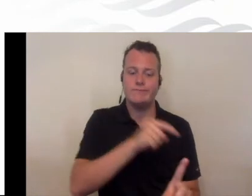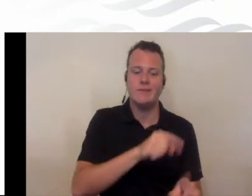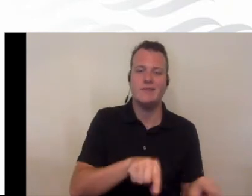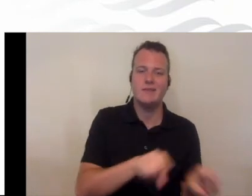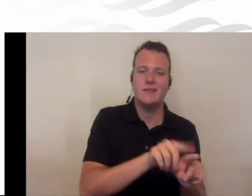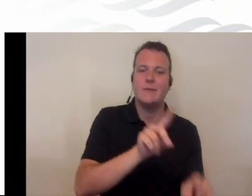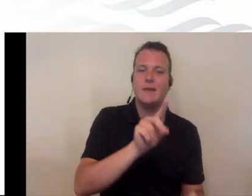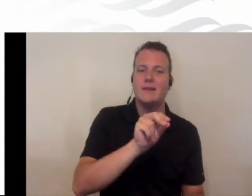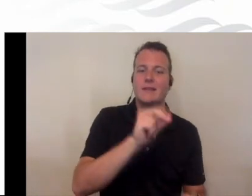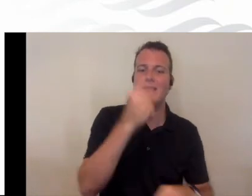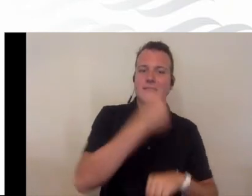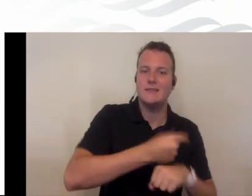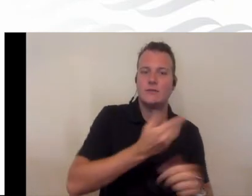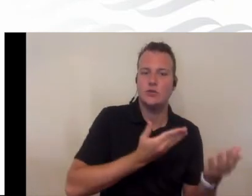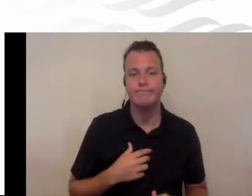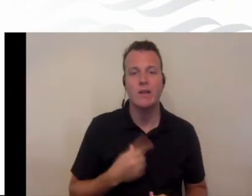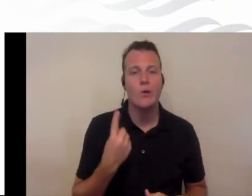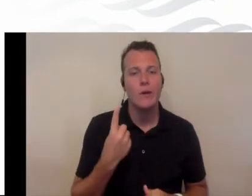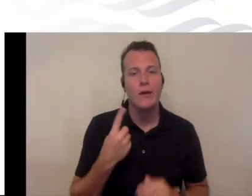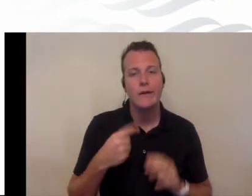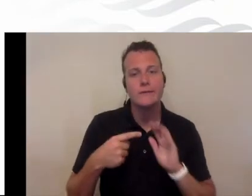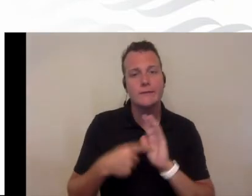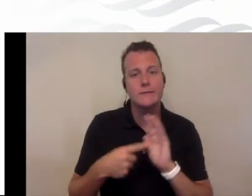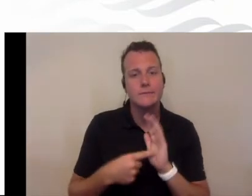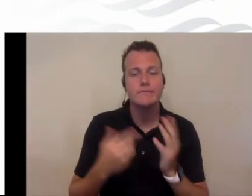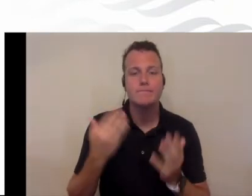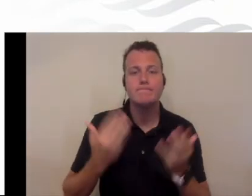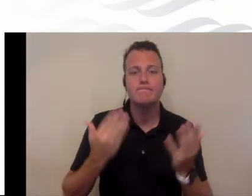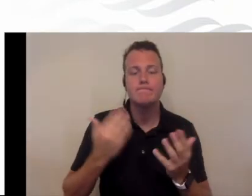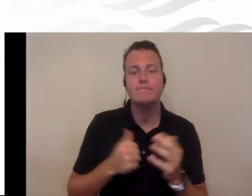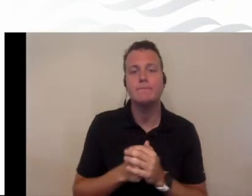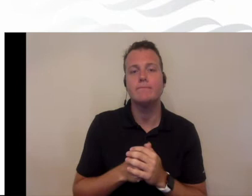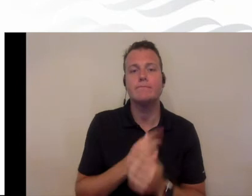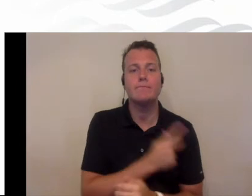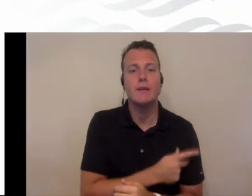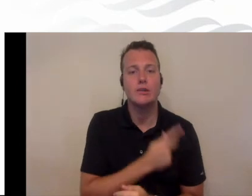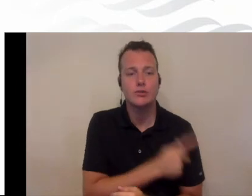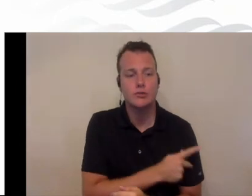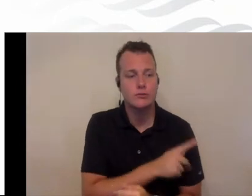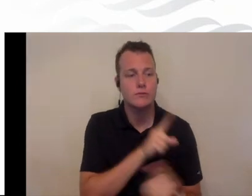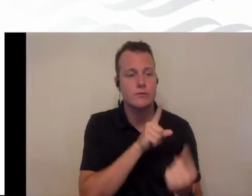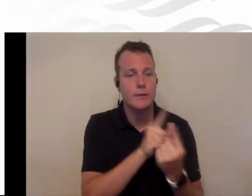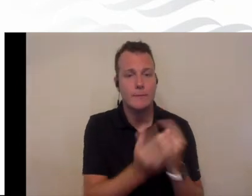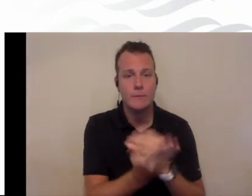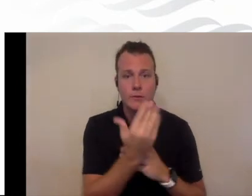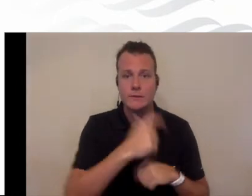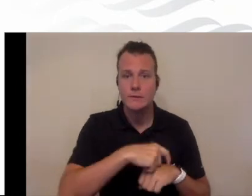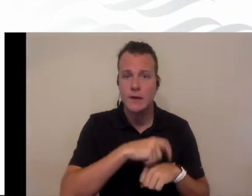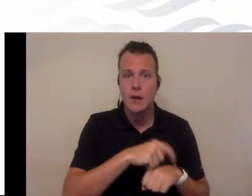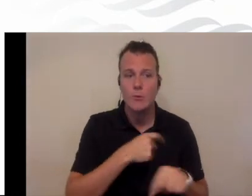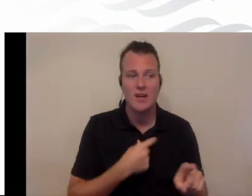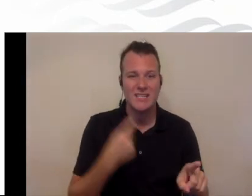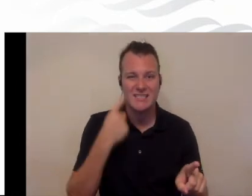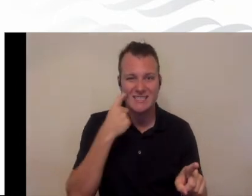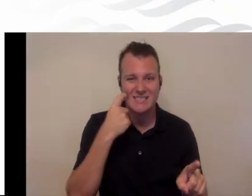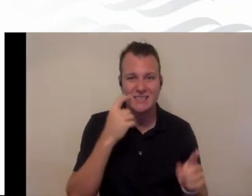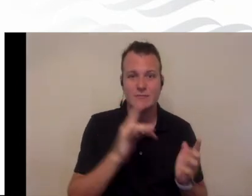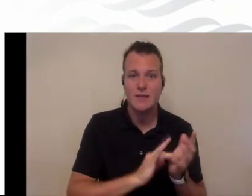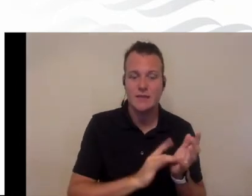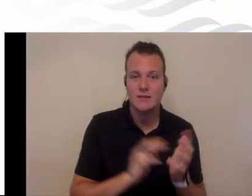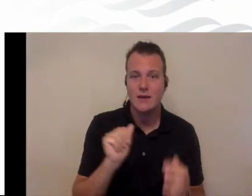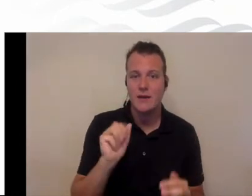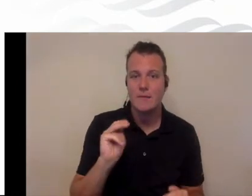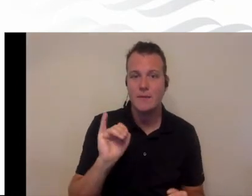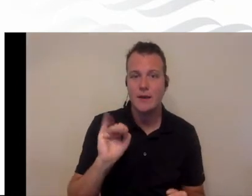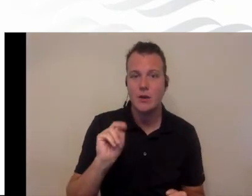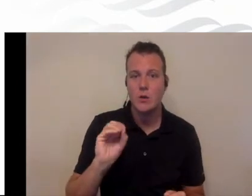of service. So an example would be maybe a patient is being seen in the morning because they were just put